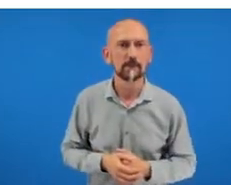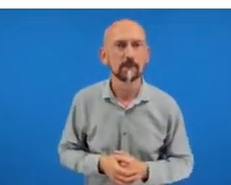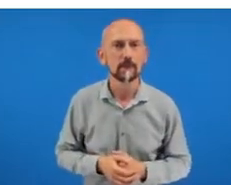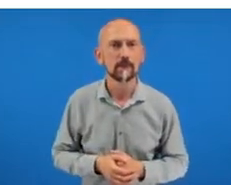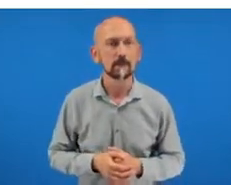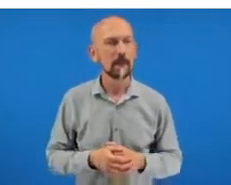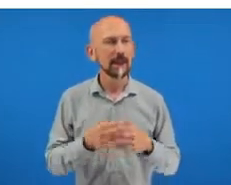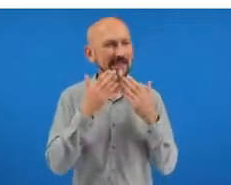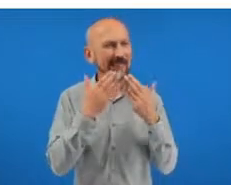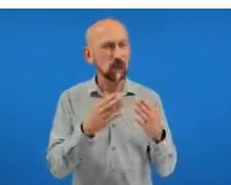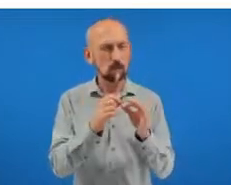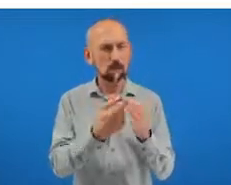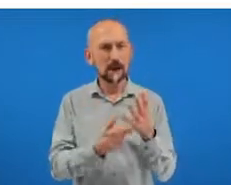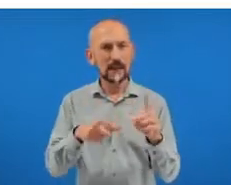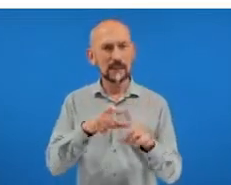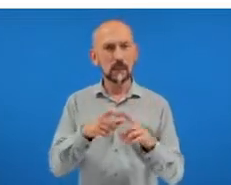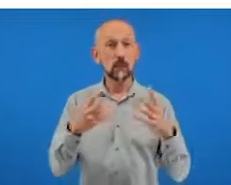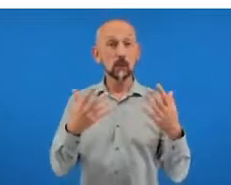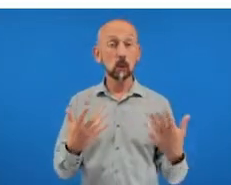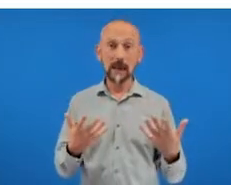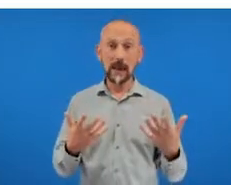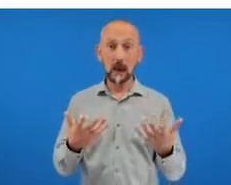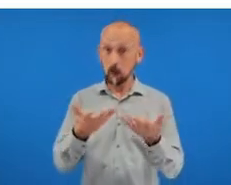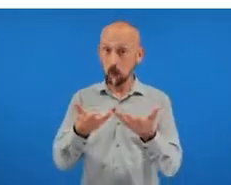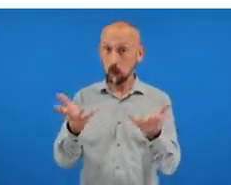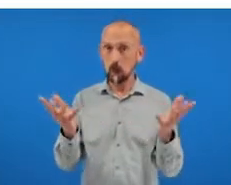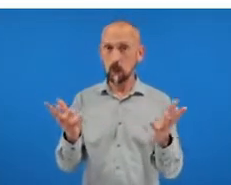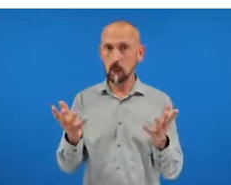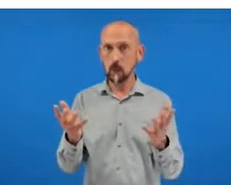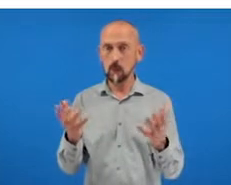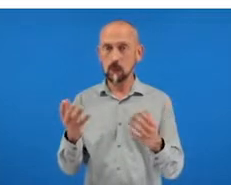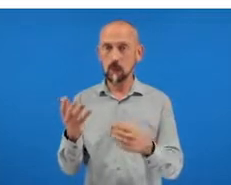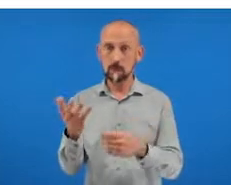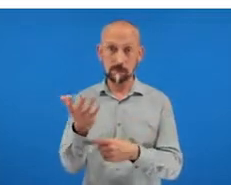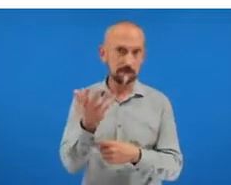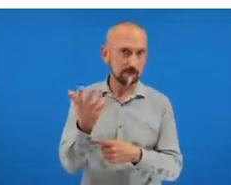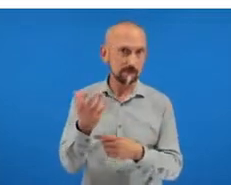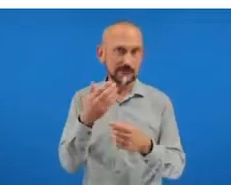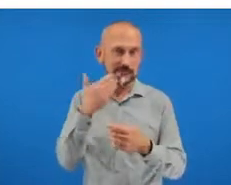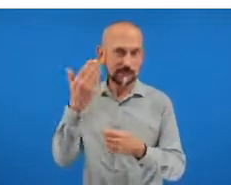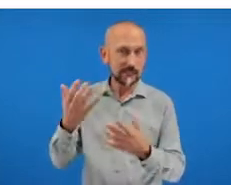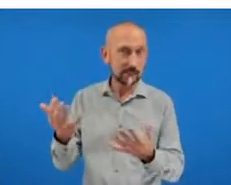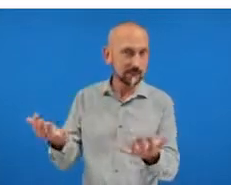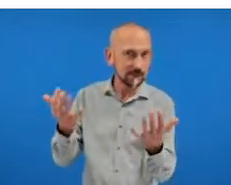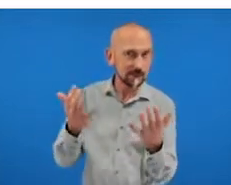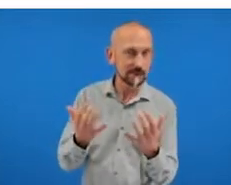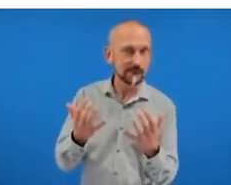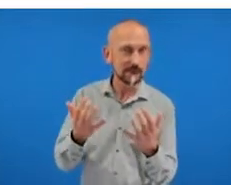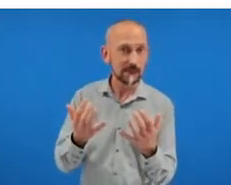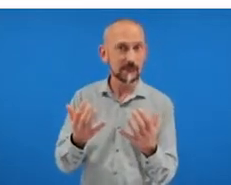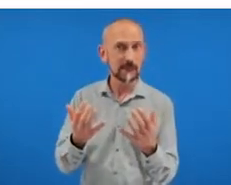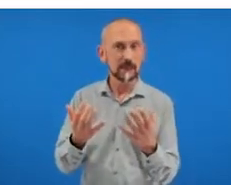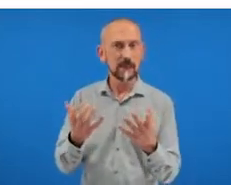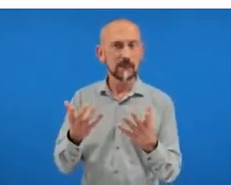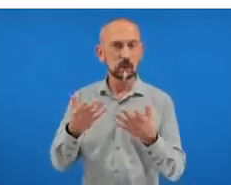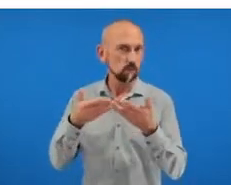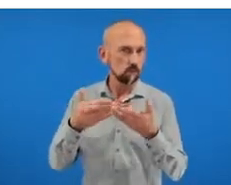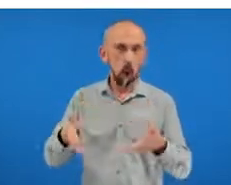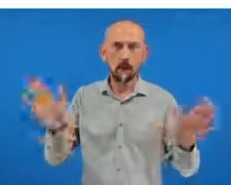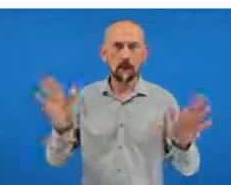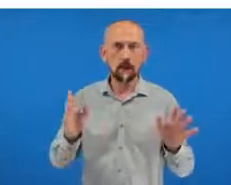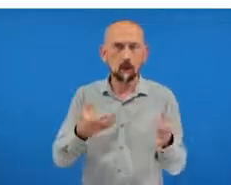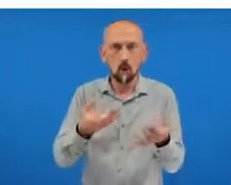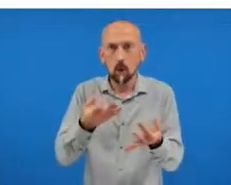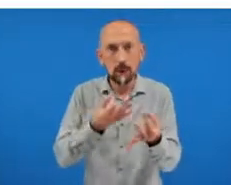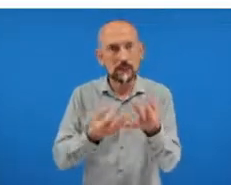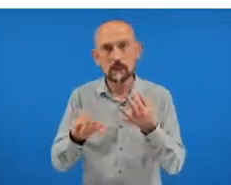I would like to invite our other speakers that are still on the call to join us, and would like to open up to some